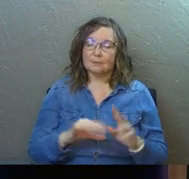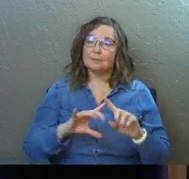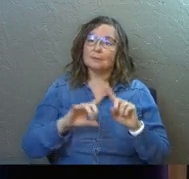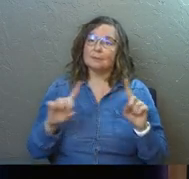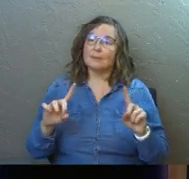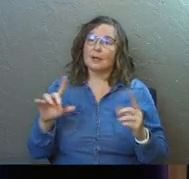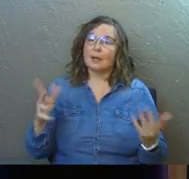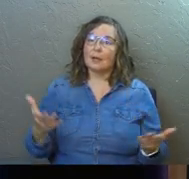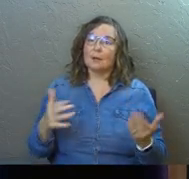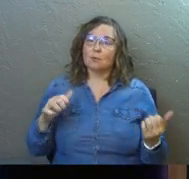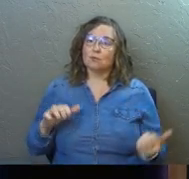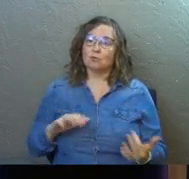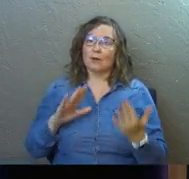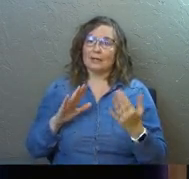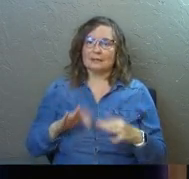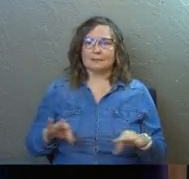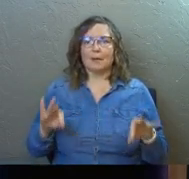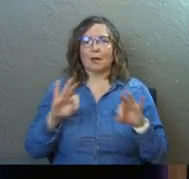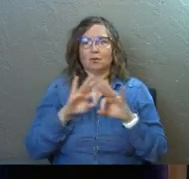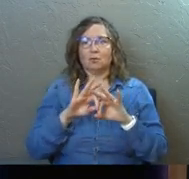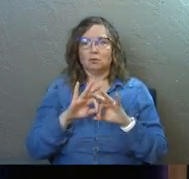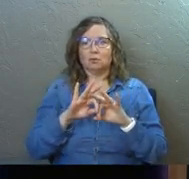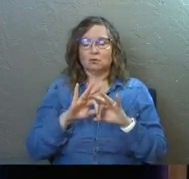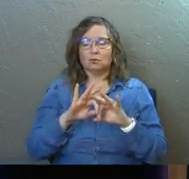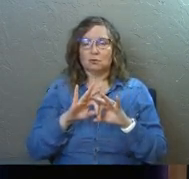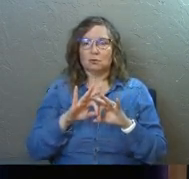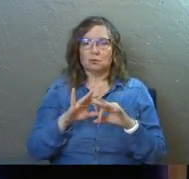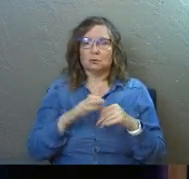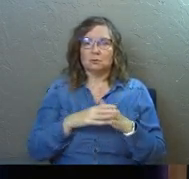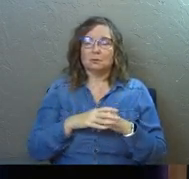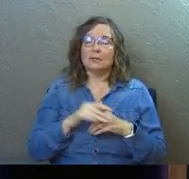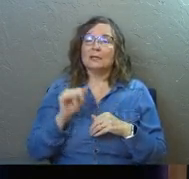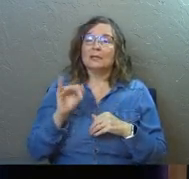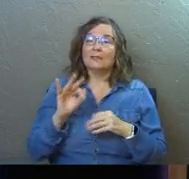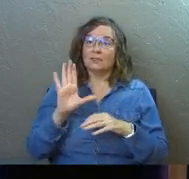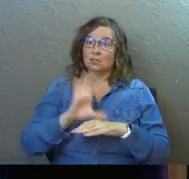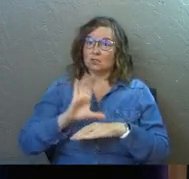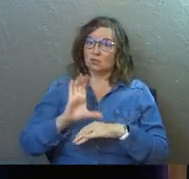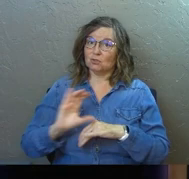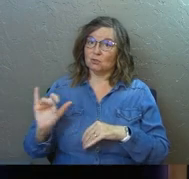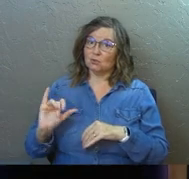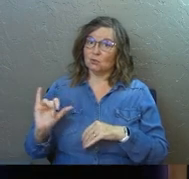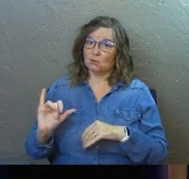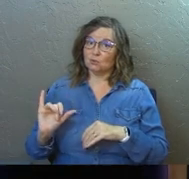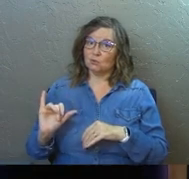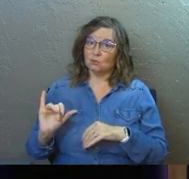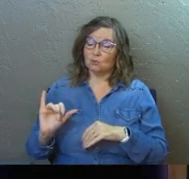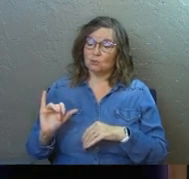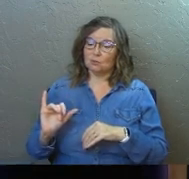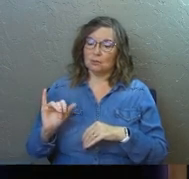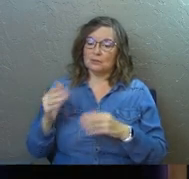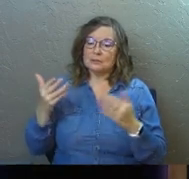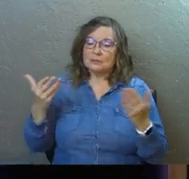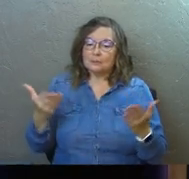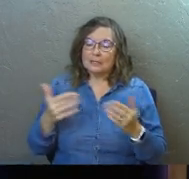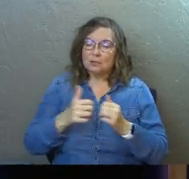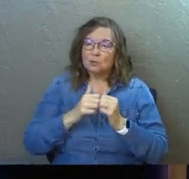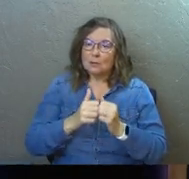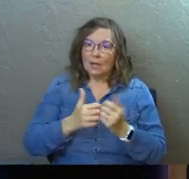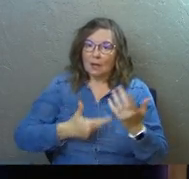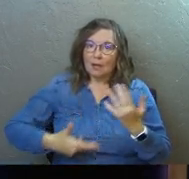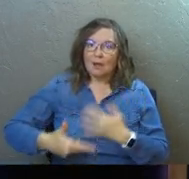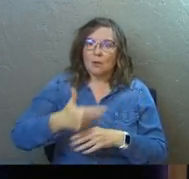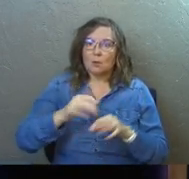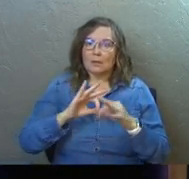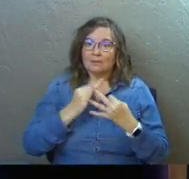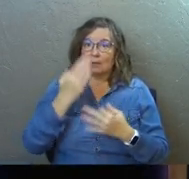But presence matters. Presence matters even in the church. To be together with